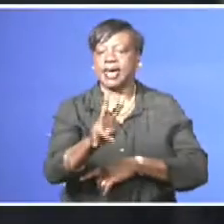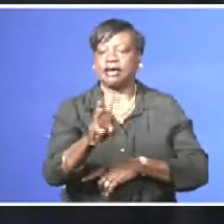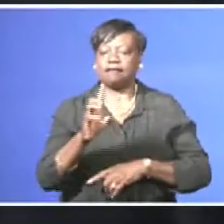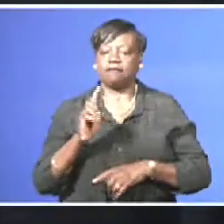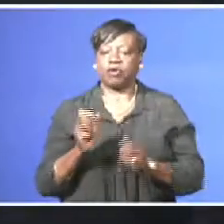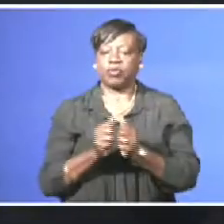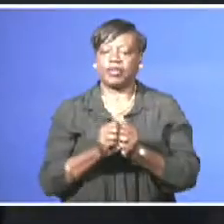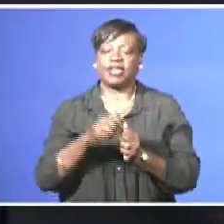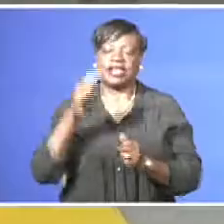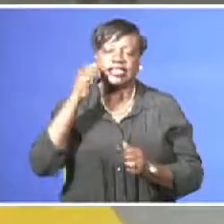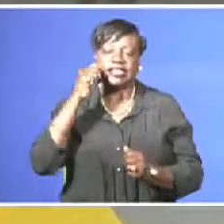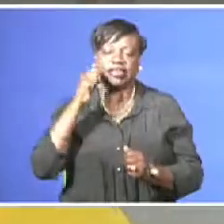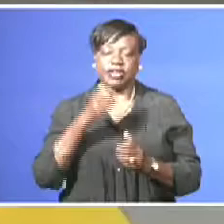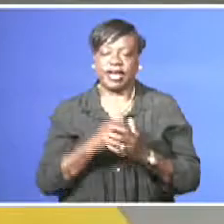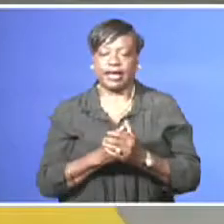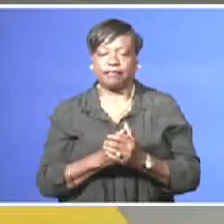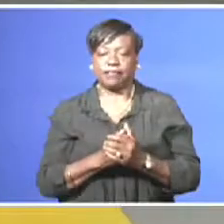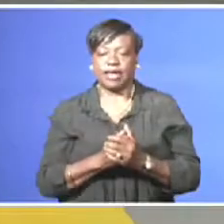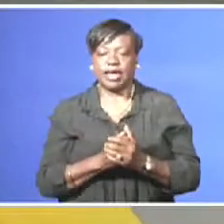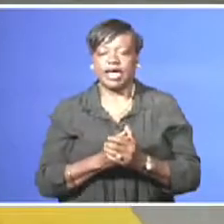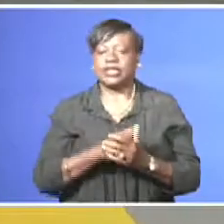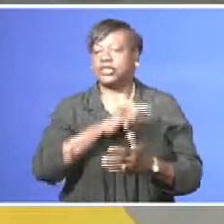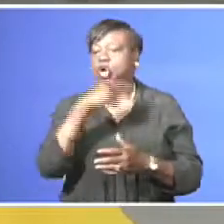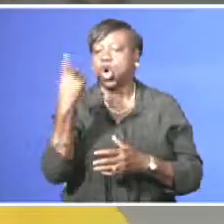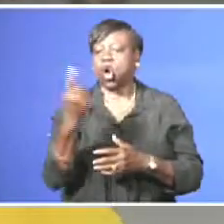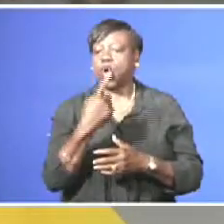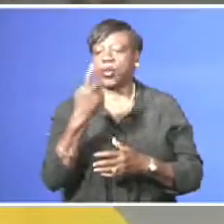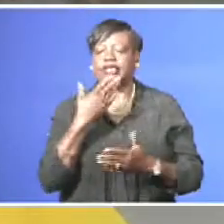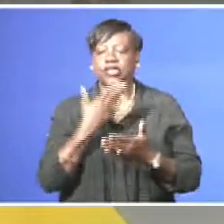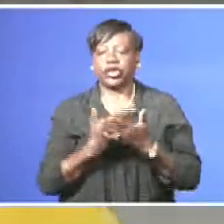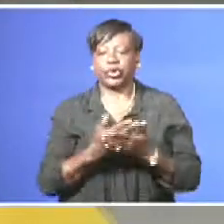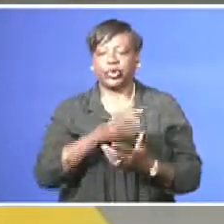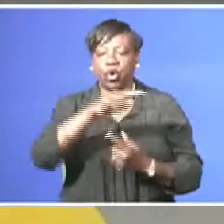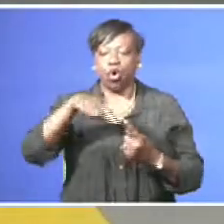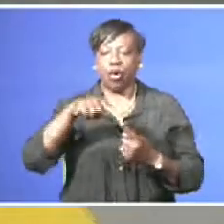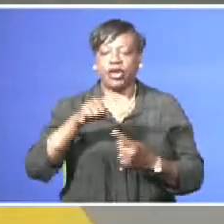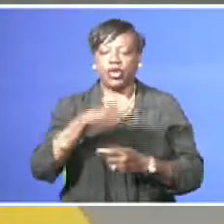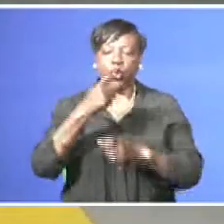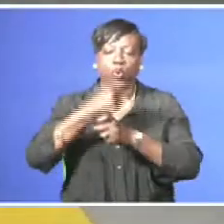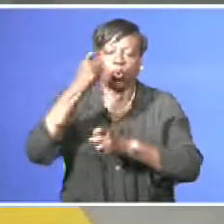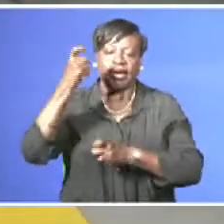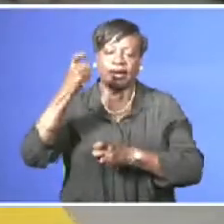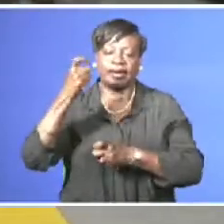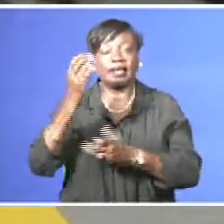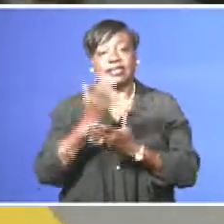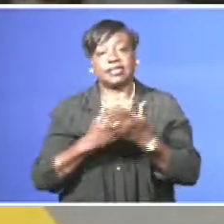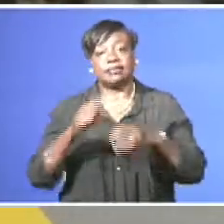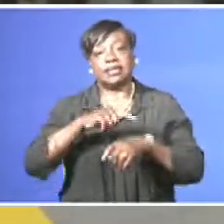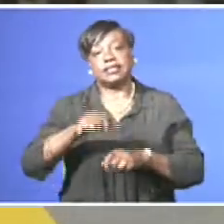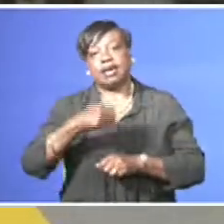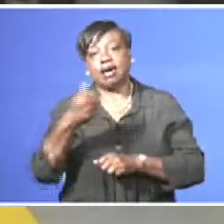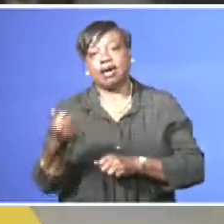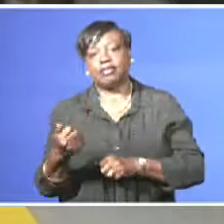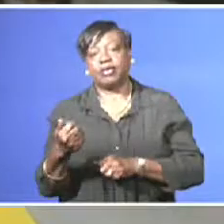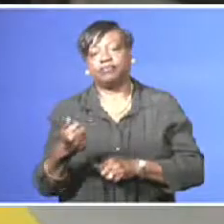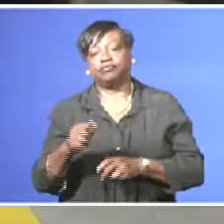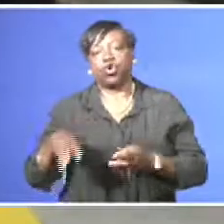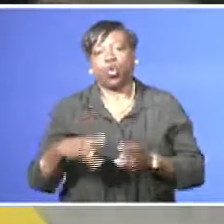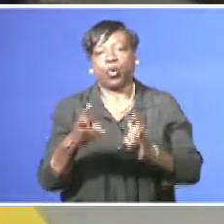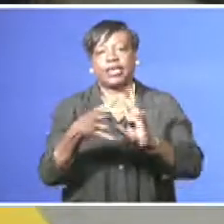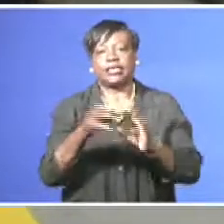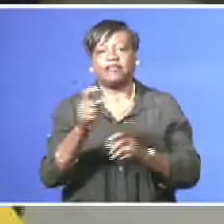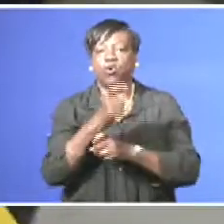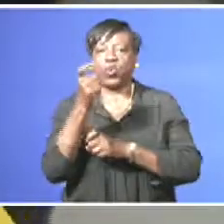fantastic to pull it out. It's always good when you win, but you know, sometimes there are other ways of winning as well. So anytime when you come to